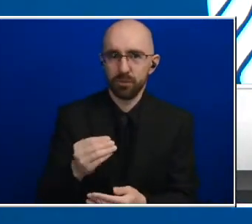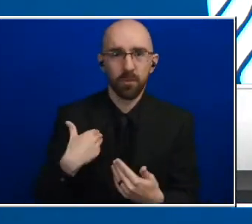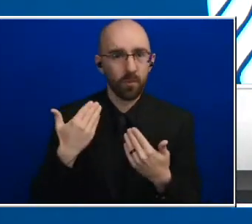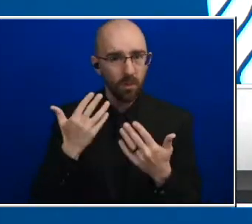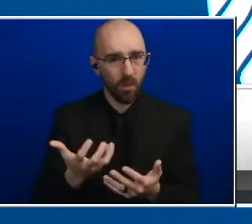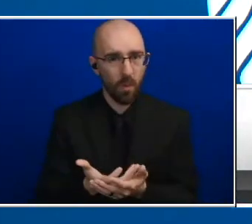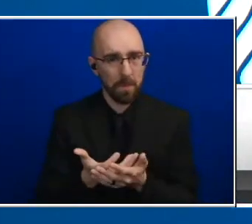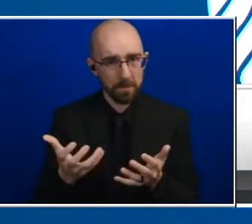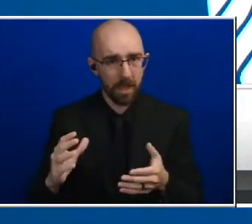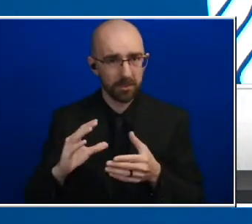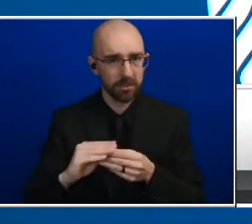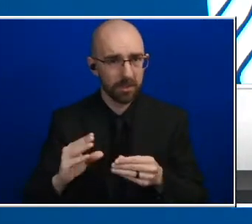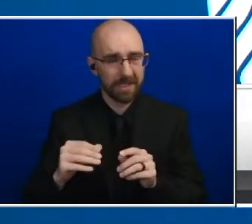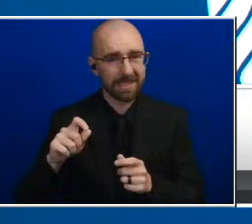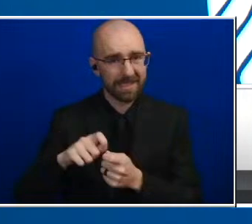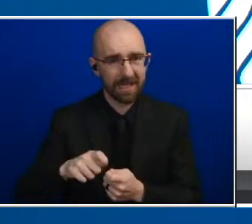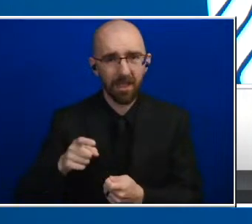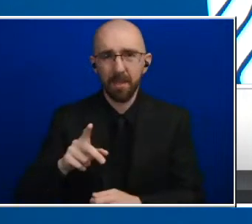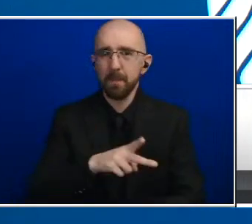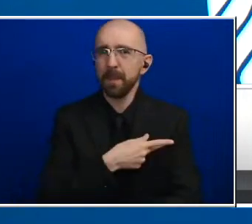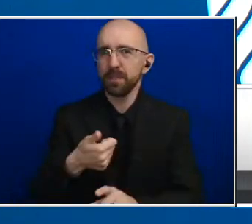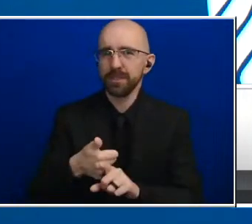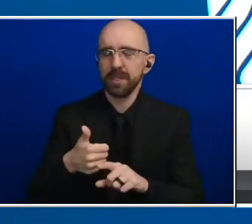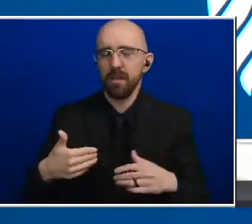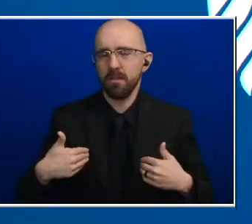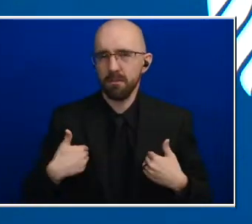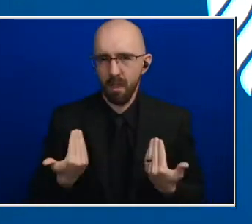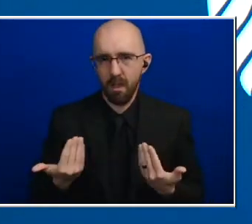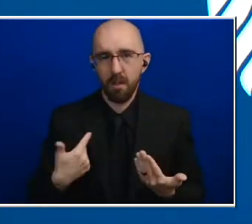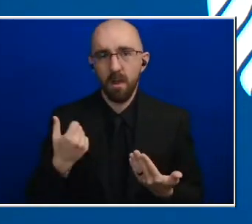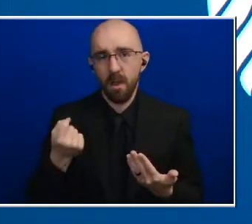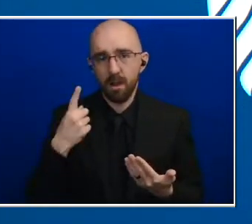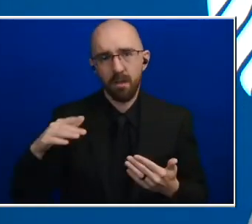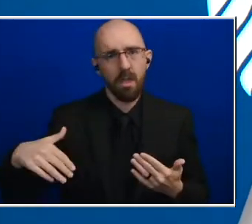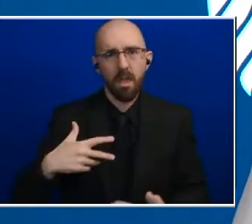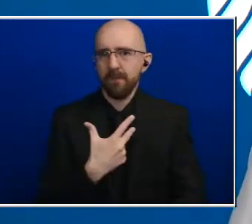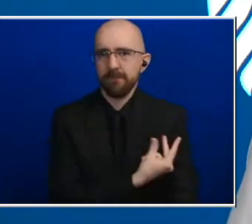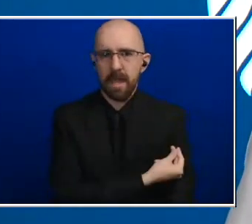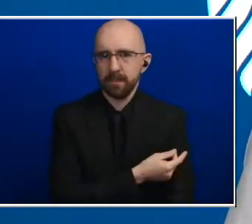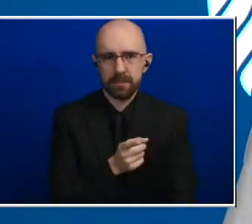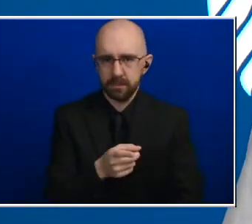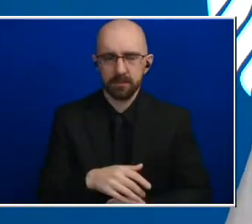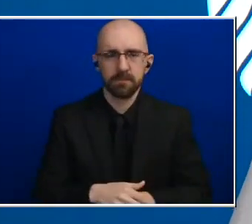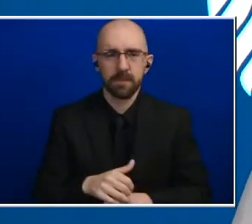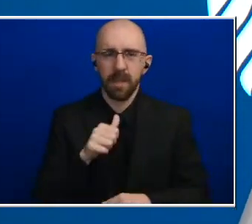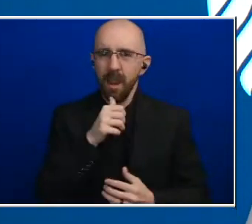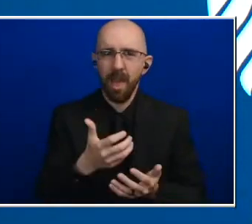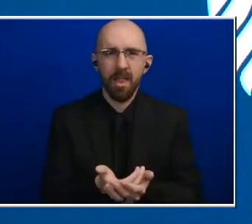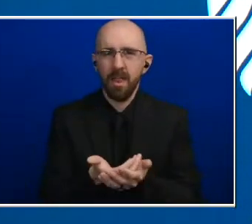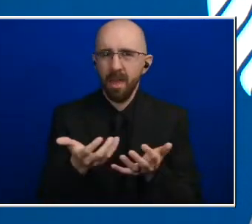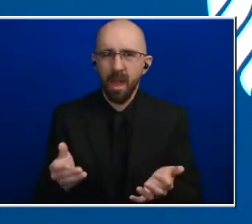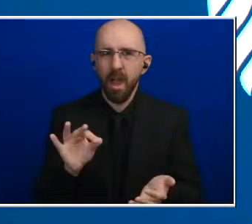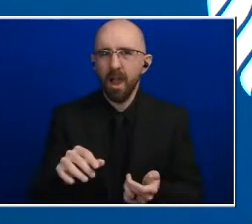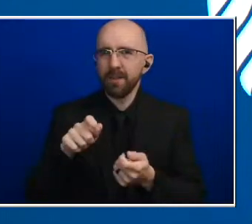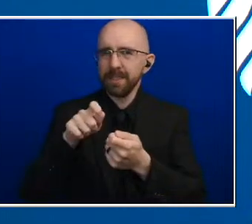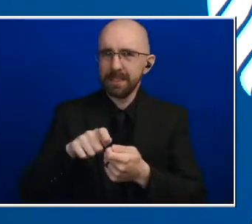was young, for what we understand, unvaccinated. Haven't been a lot of details